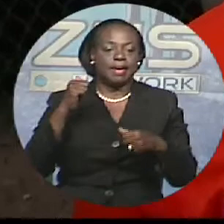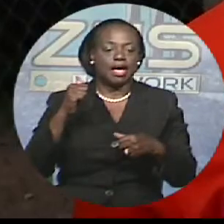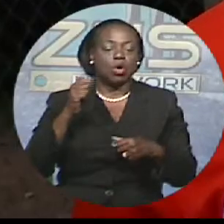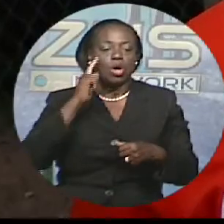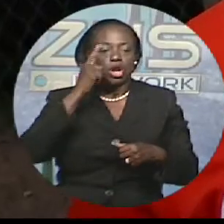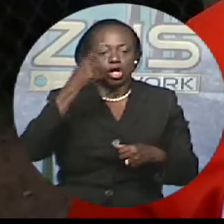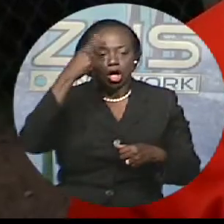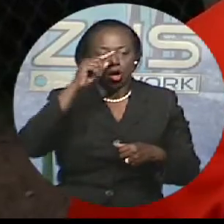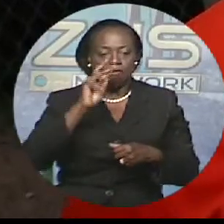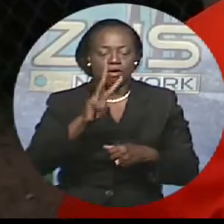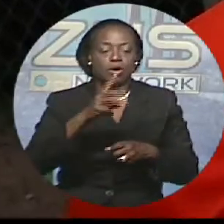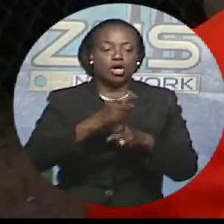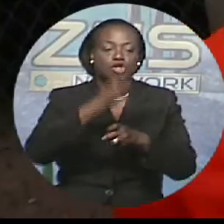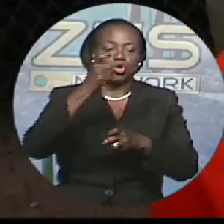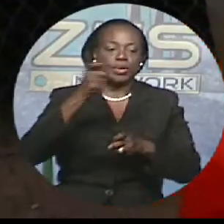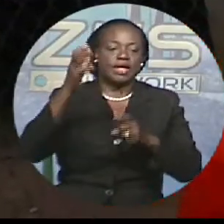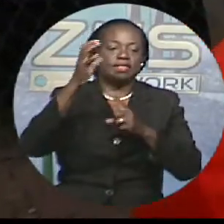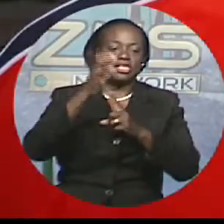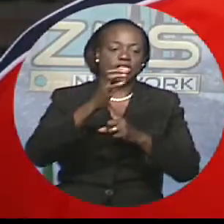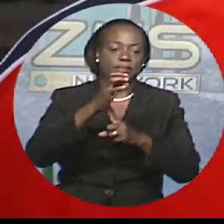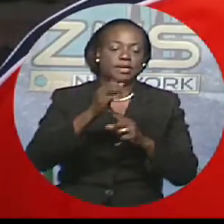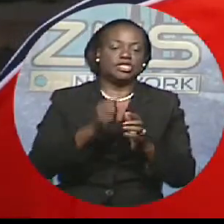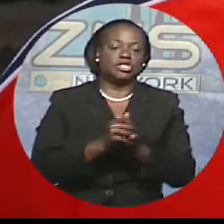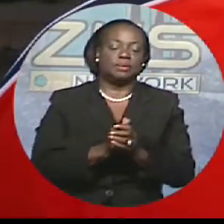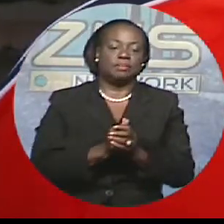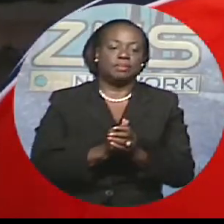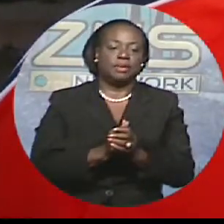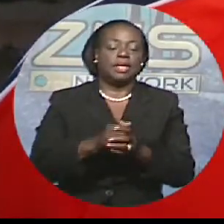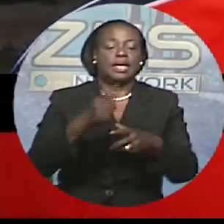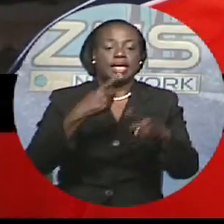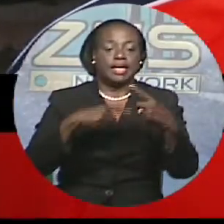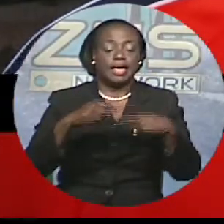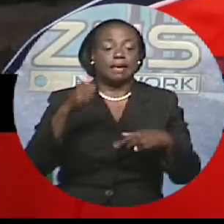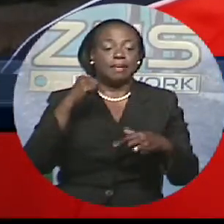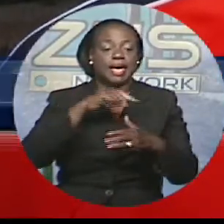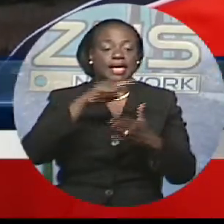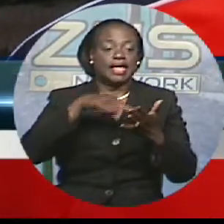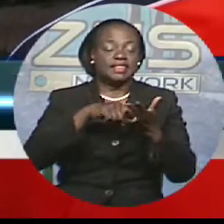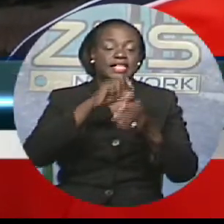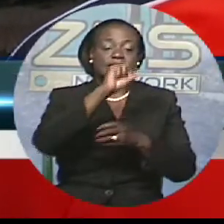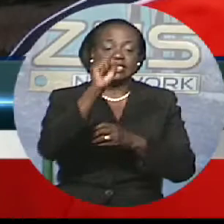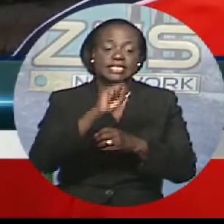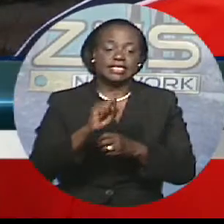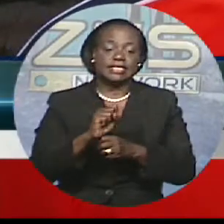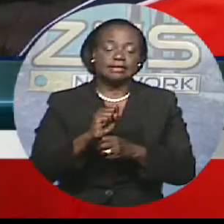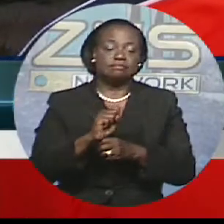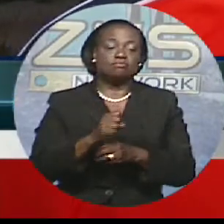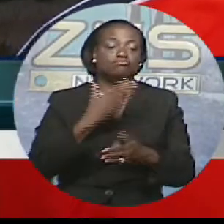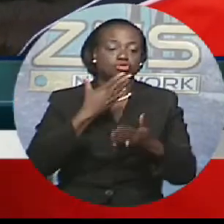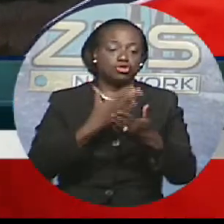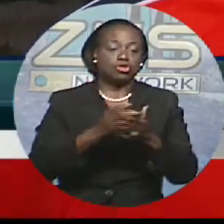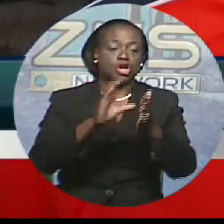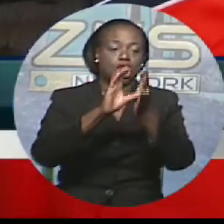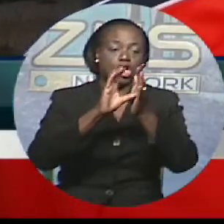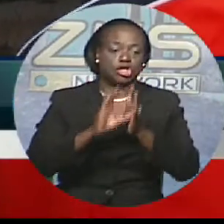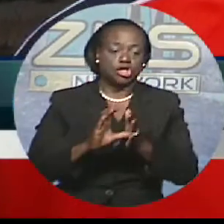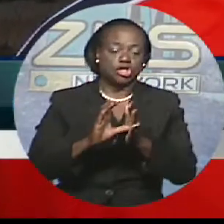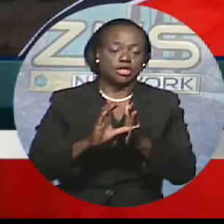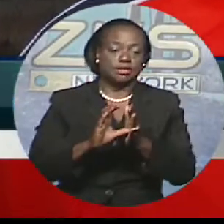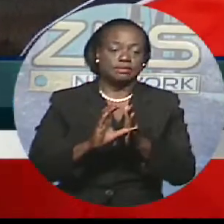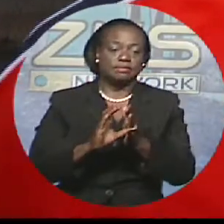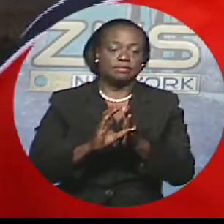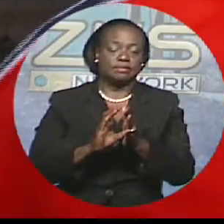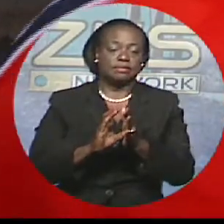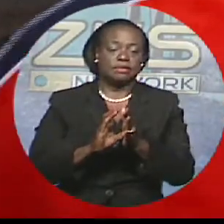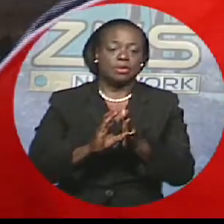this championship, and we are waiting for the round robin tournament. Came back this season, got everybody in condition, and we came this is where we are now,